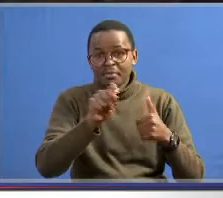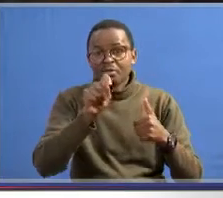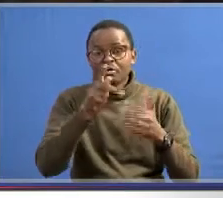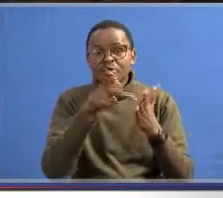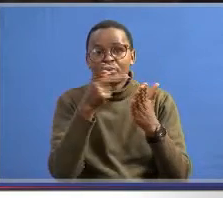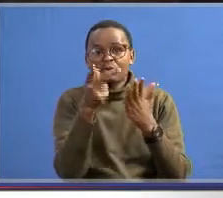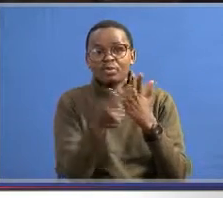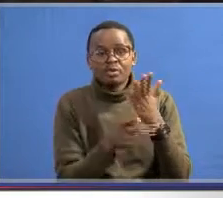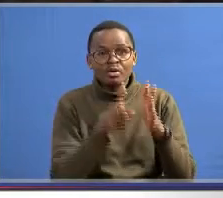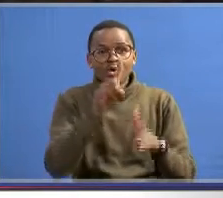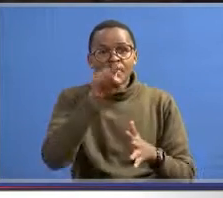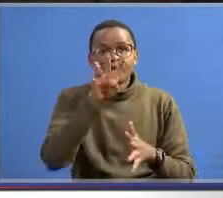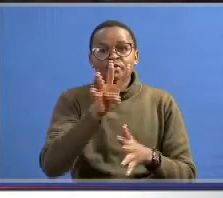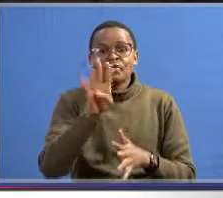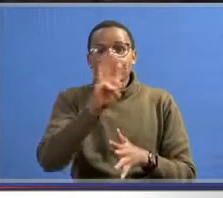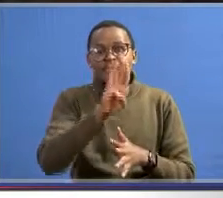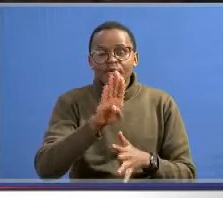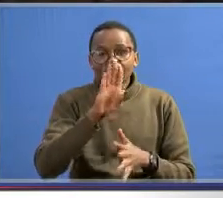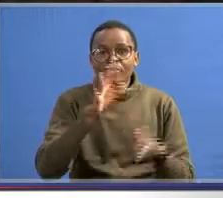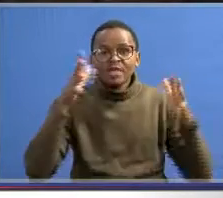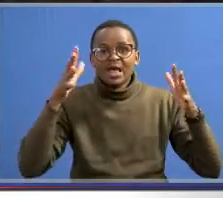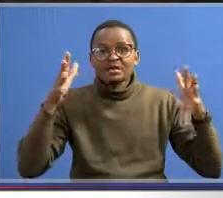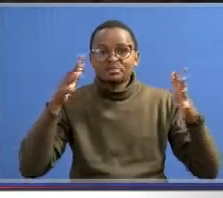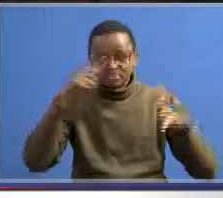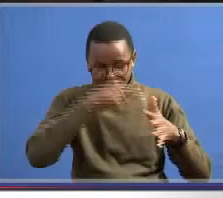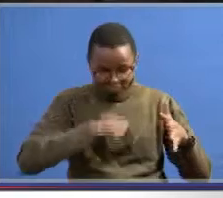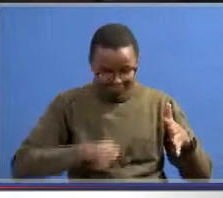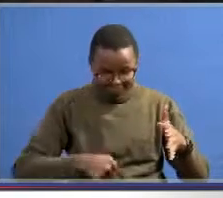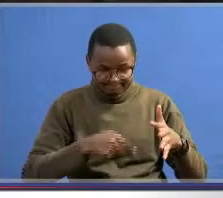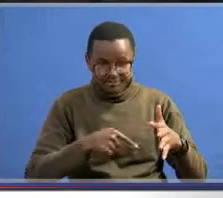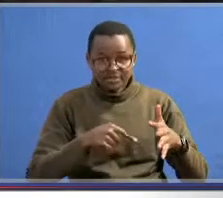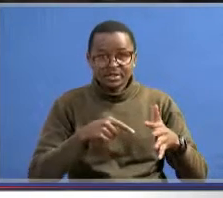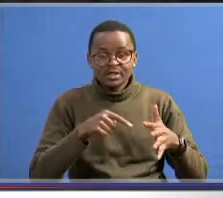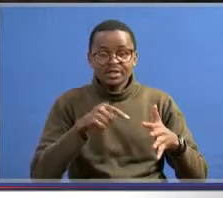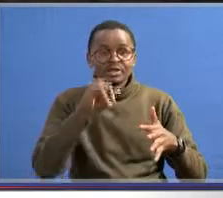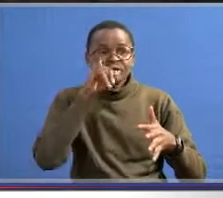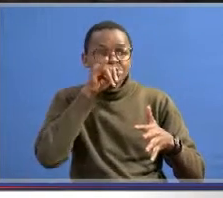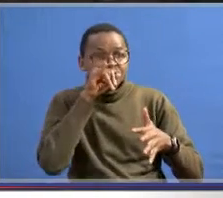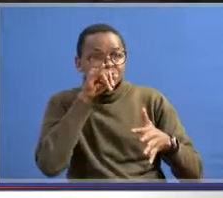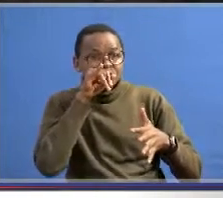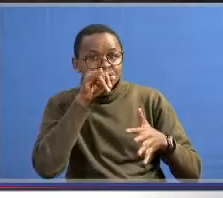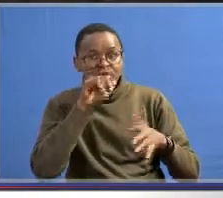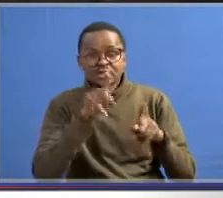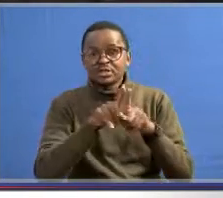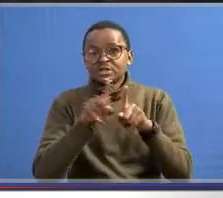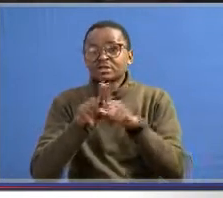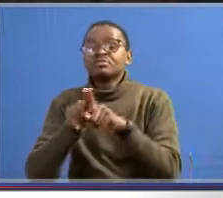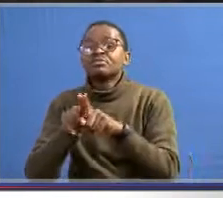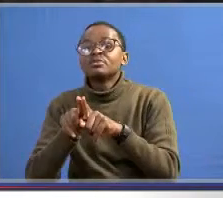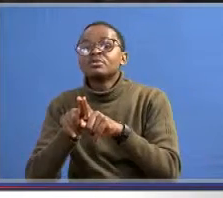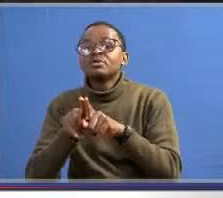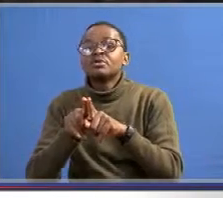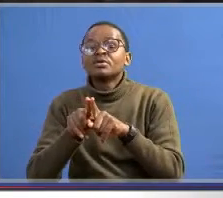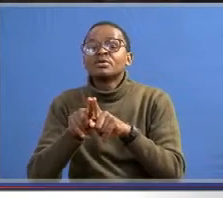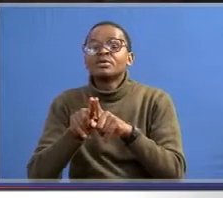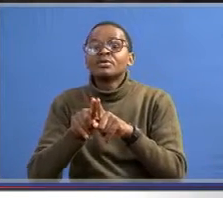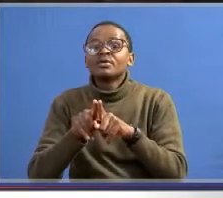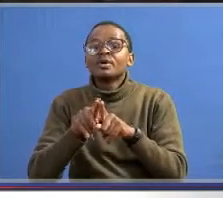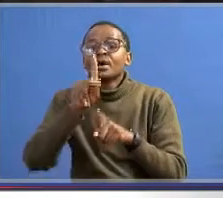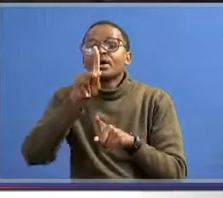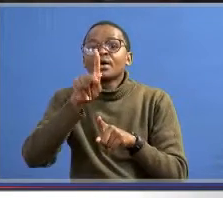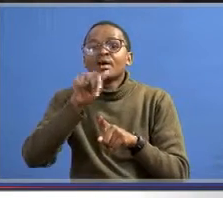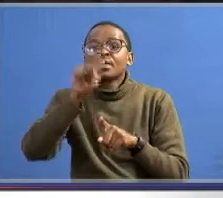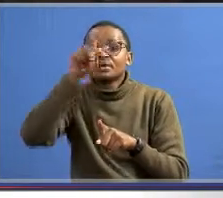projects and 1.4 billion for the expansion of Malindi, Isiolo, Lokichogio airports and